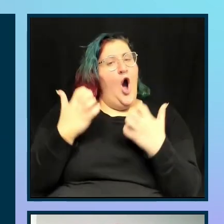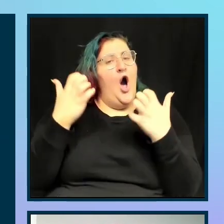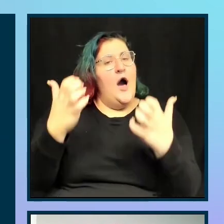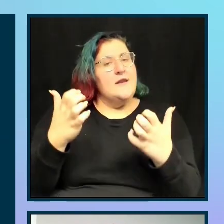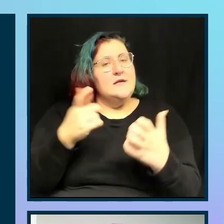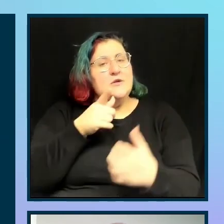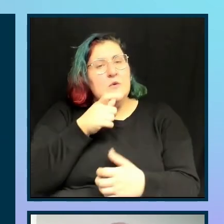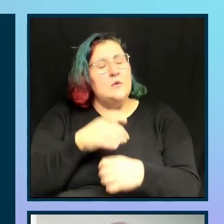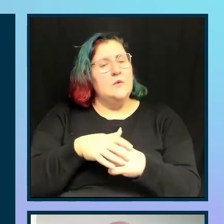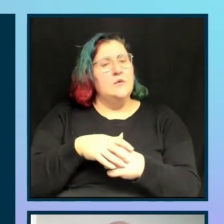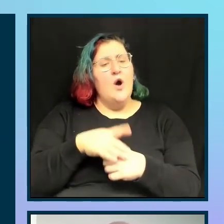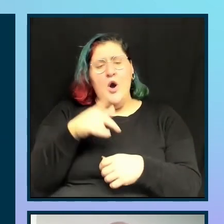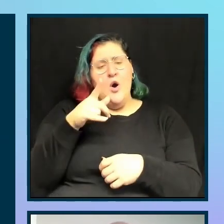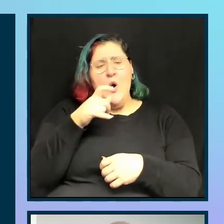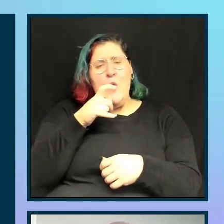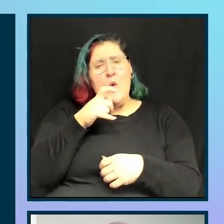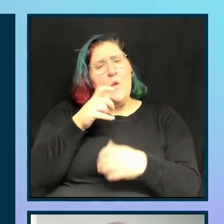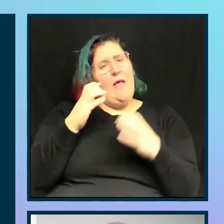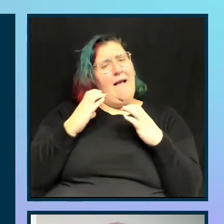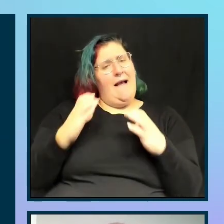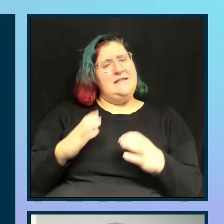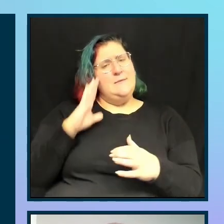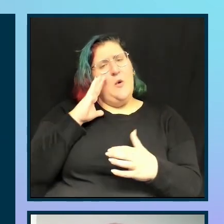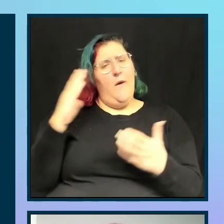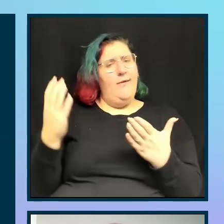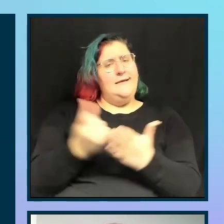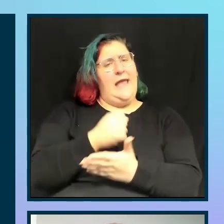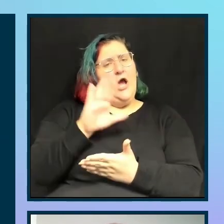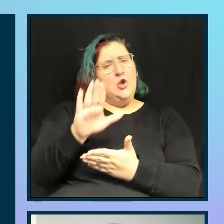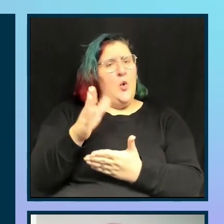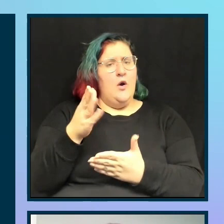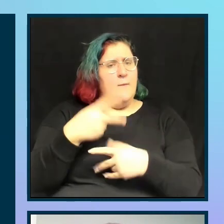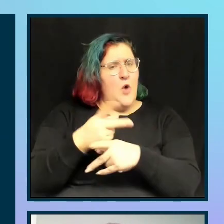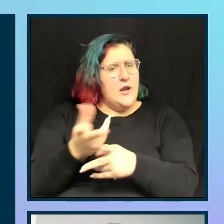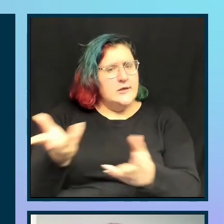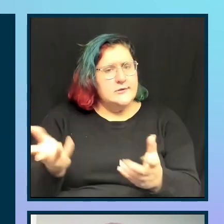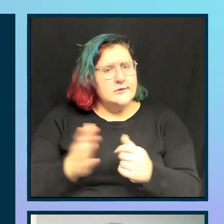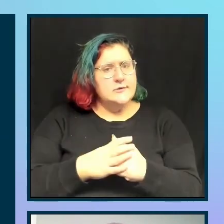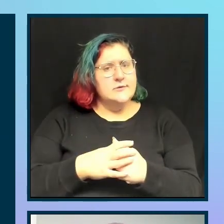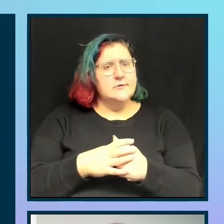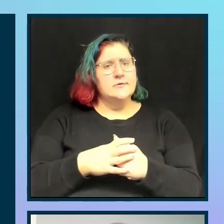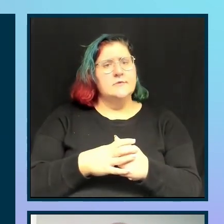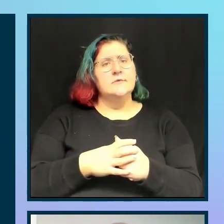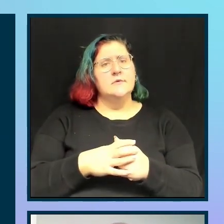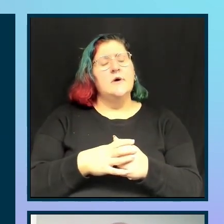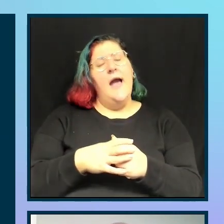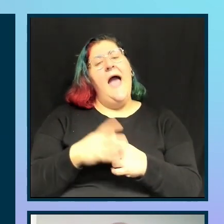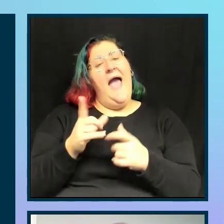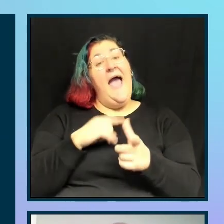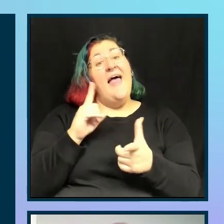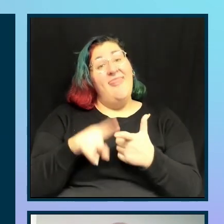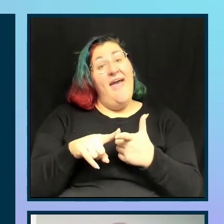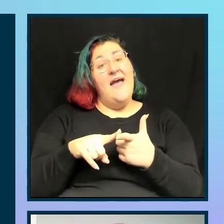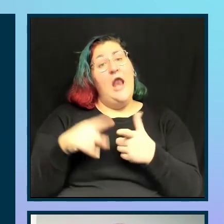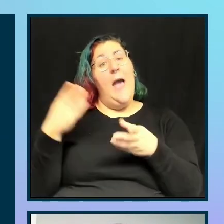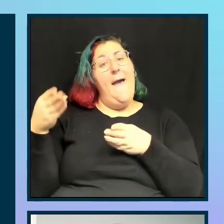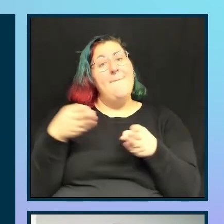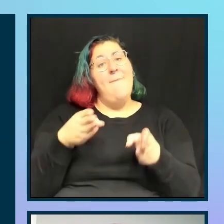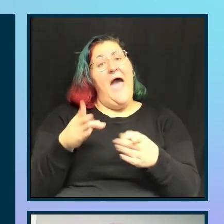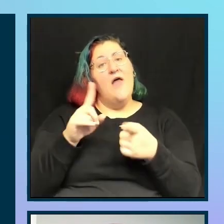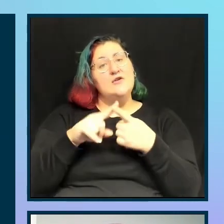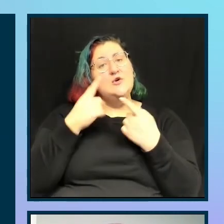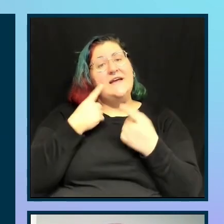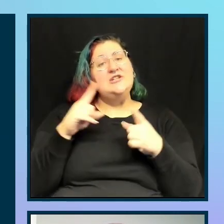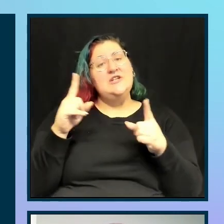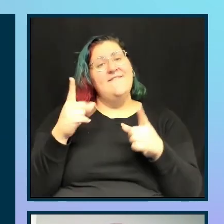going to be delivering the materials to. And you need to be able to have a path that's going to allow you to achieve that in a cost-effective manner.